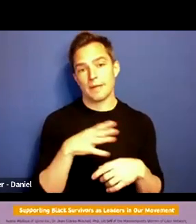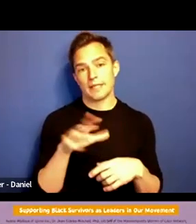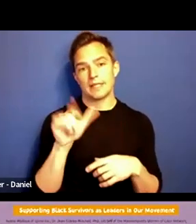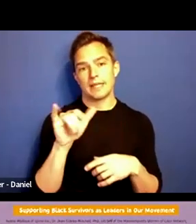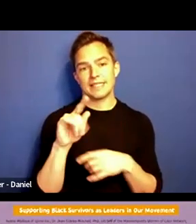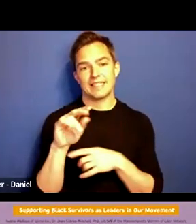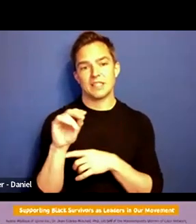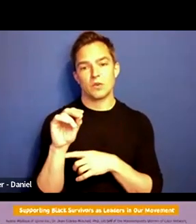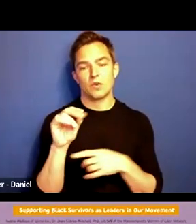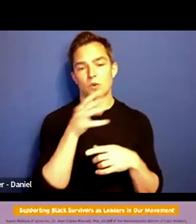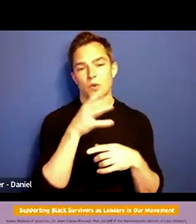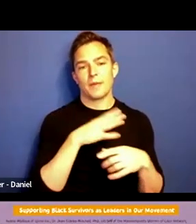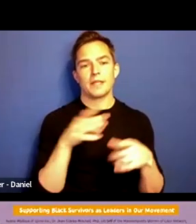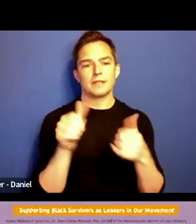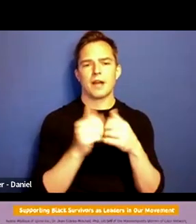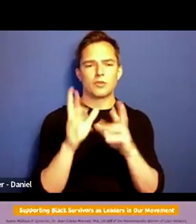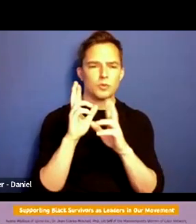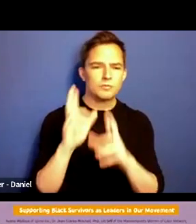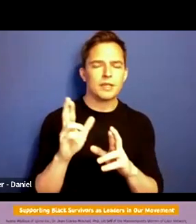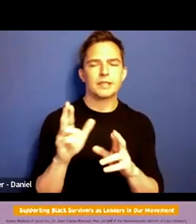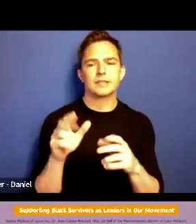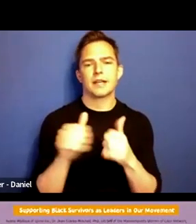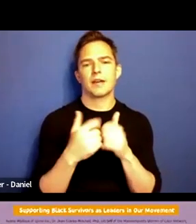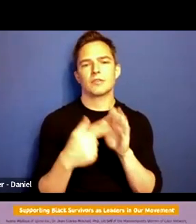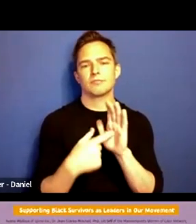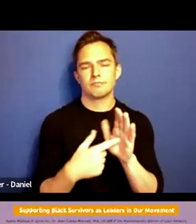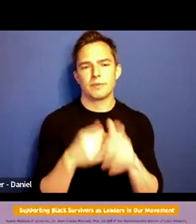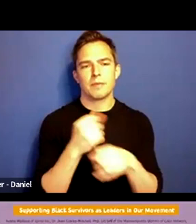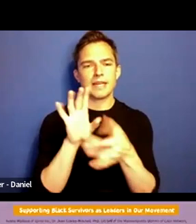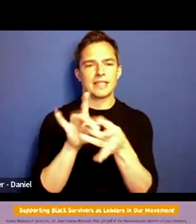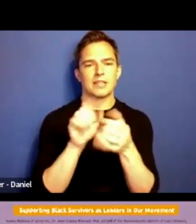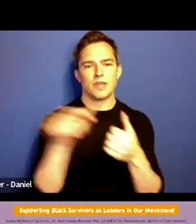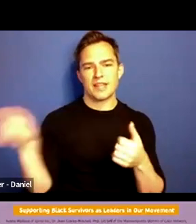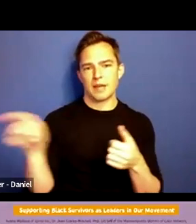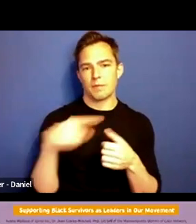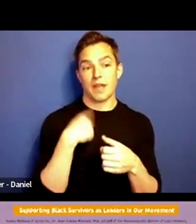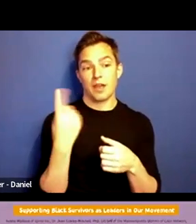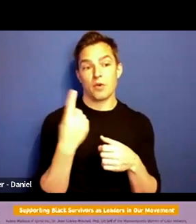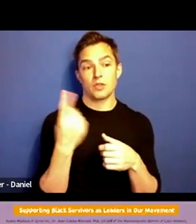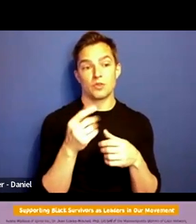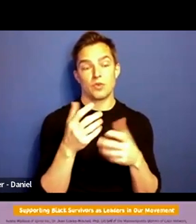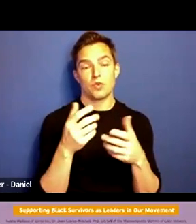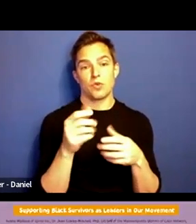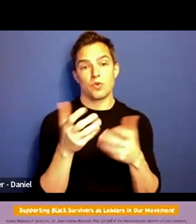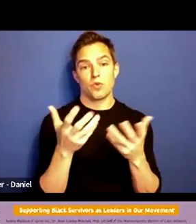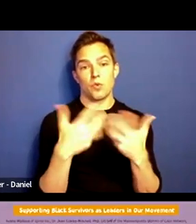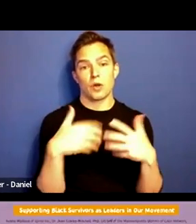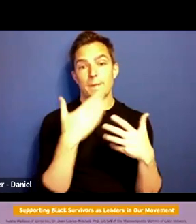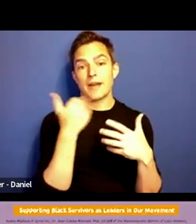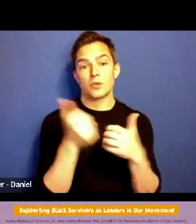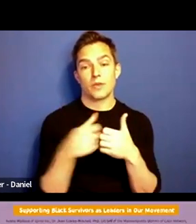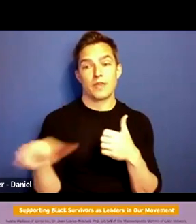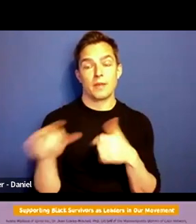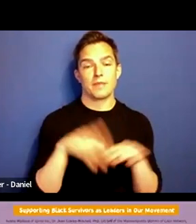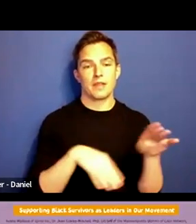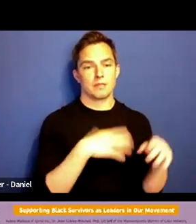them, how they disrespected them, how they didn't get connections with them, and how I always worked better with them than my white colleagues.